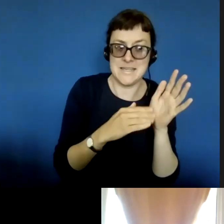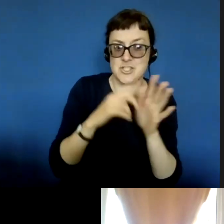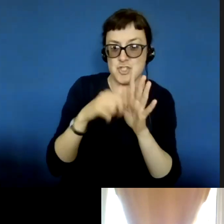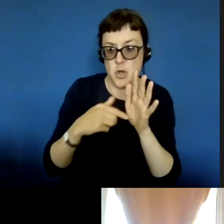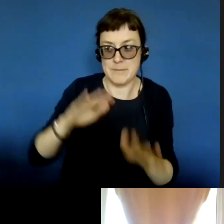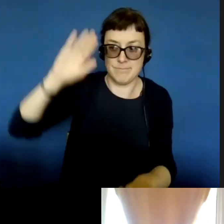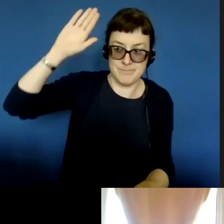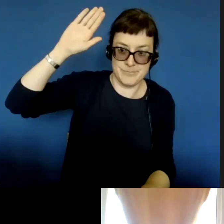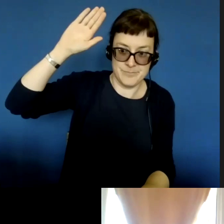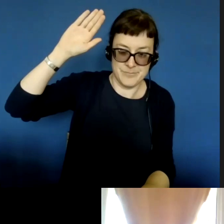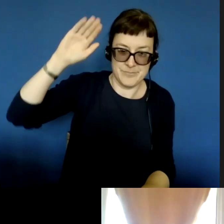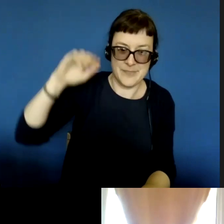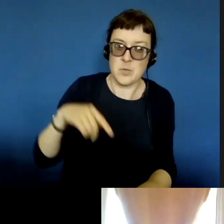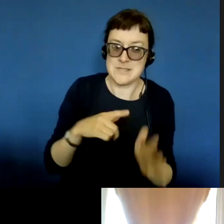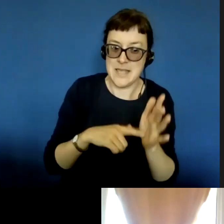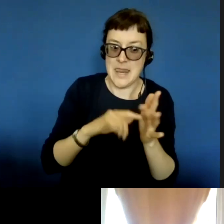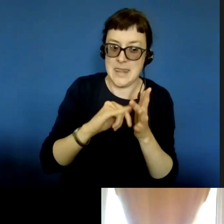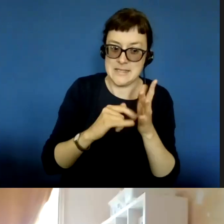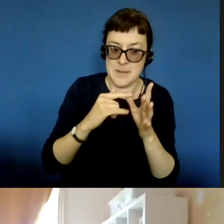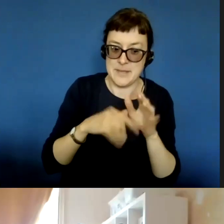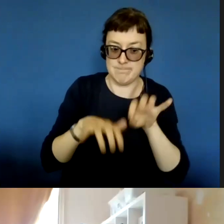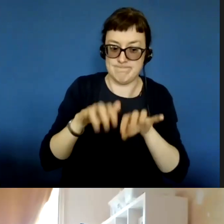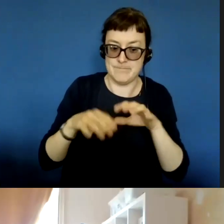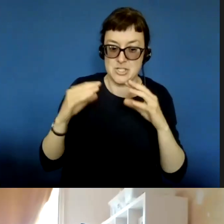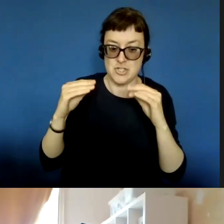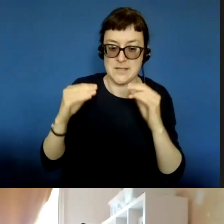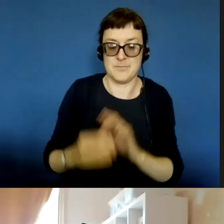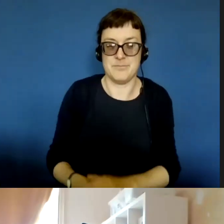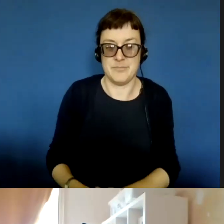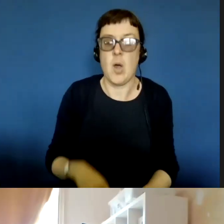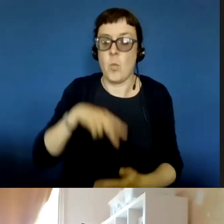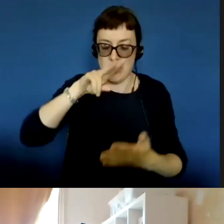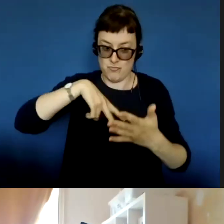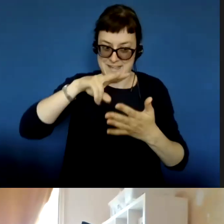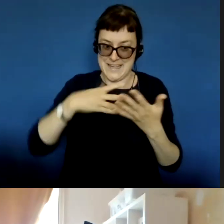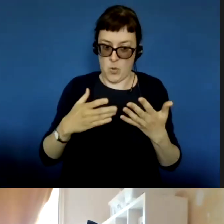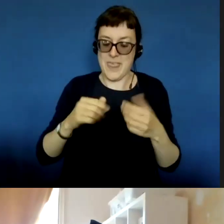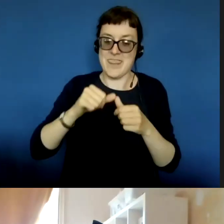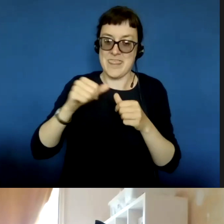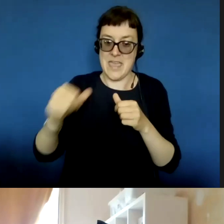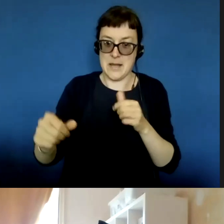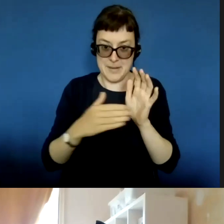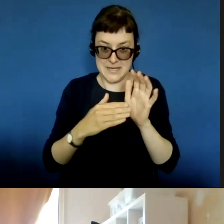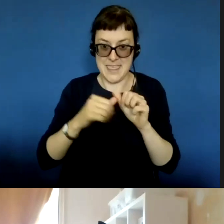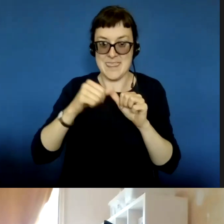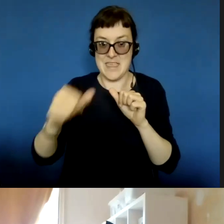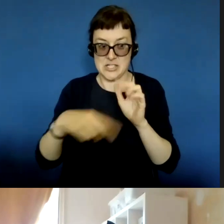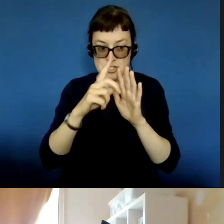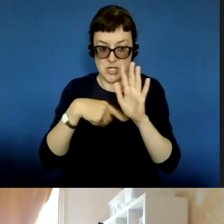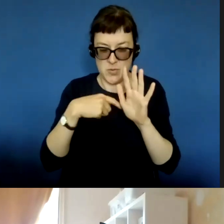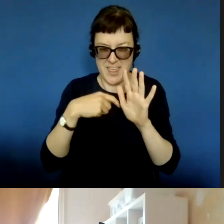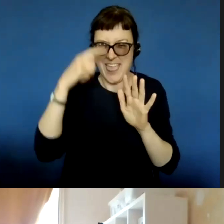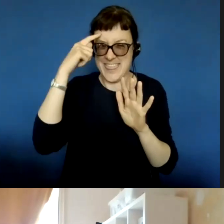and Lisa's just put something in the chat as well that I'll just read out, and then I'll come to you, Mandy, and then Joe, and then I